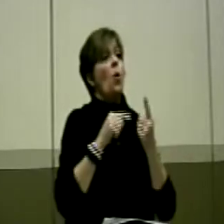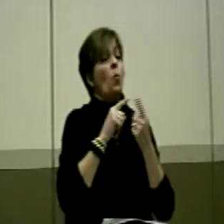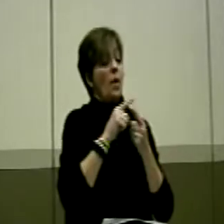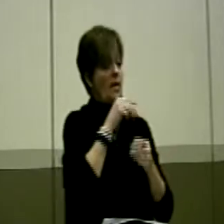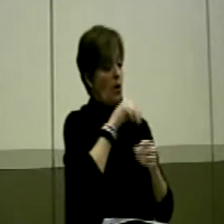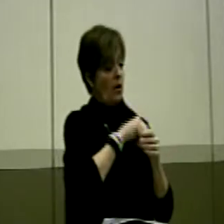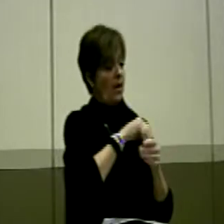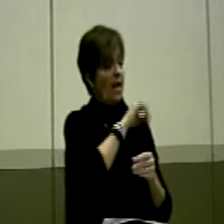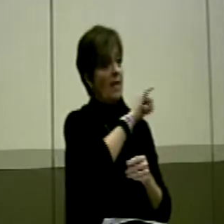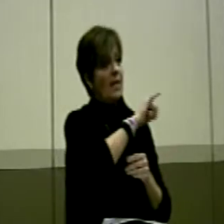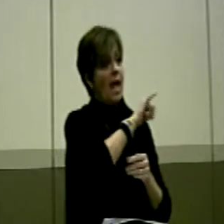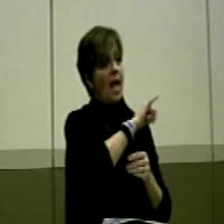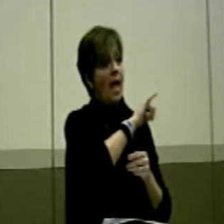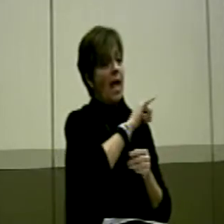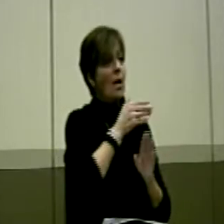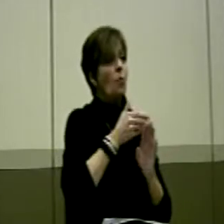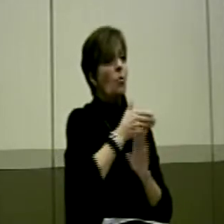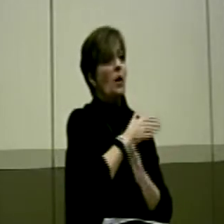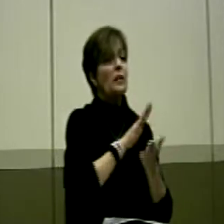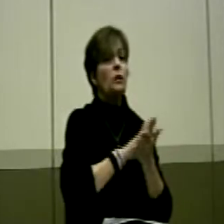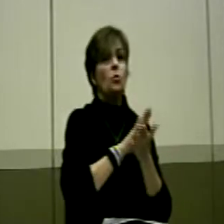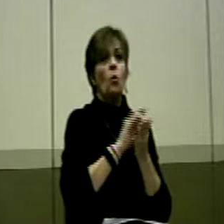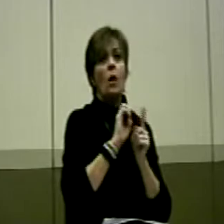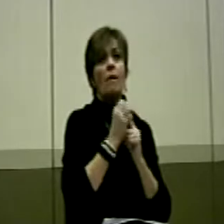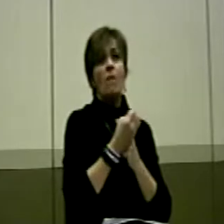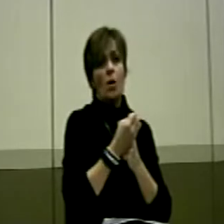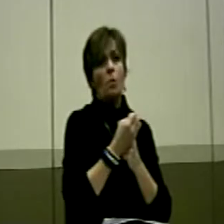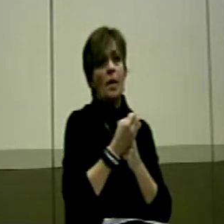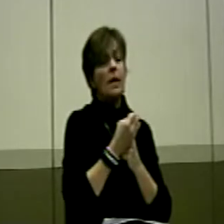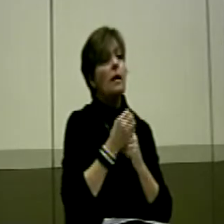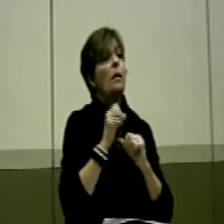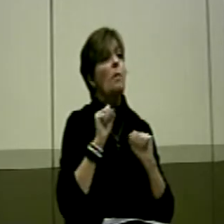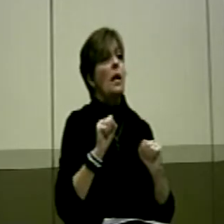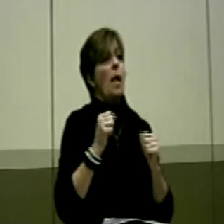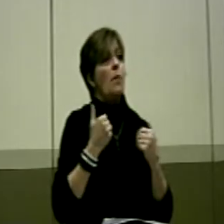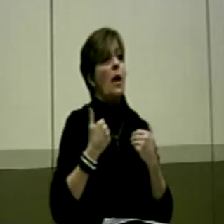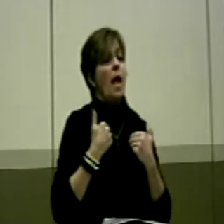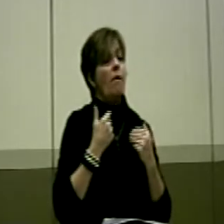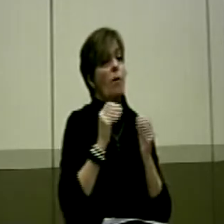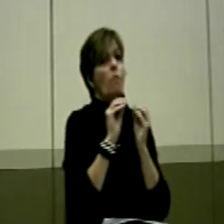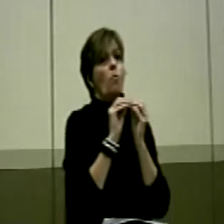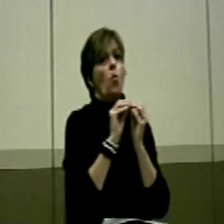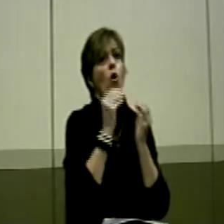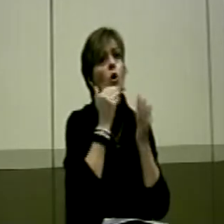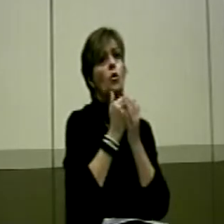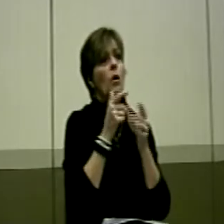environment, being able to have more good language-rich discussions on